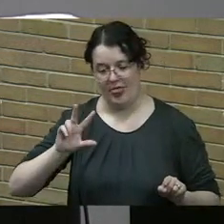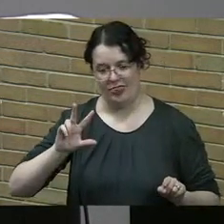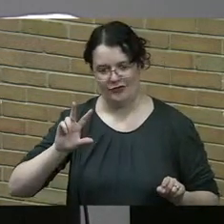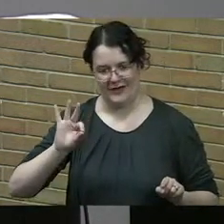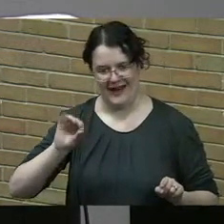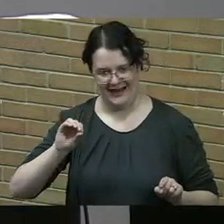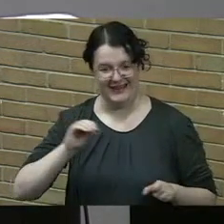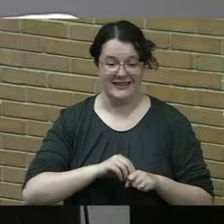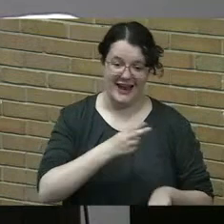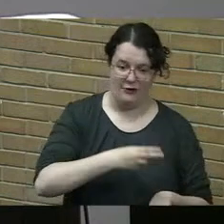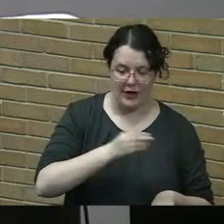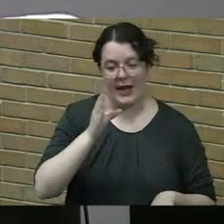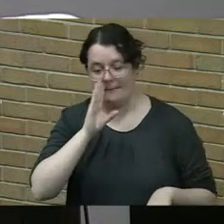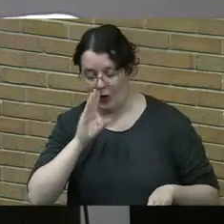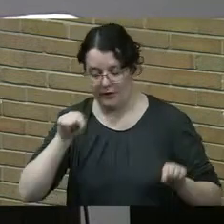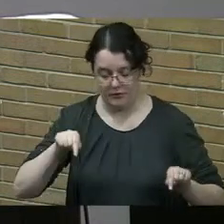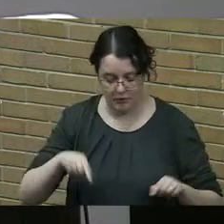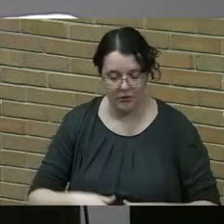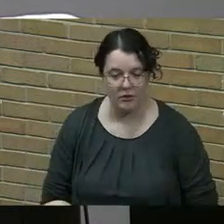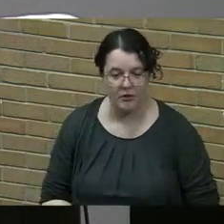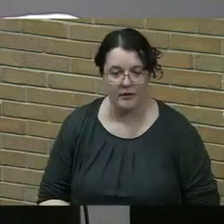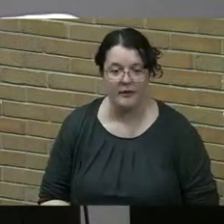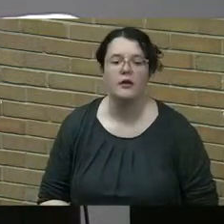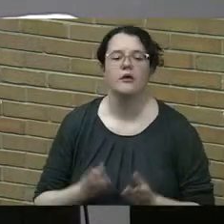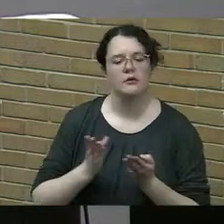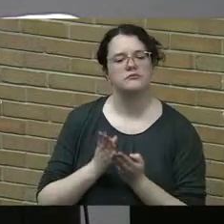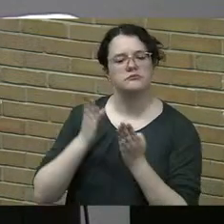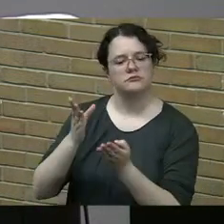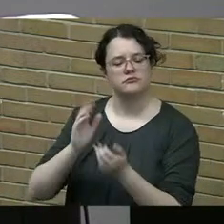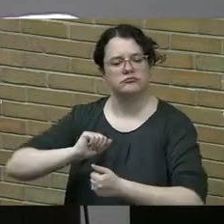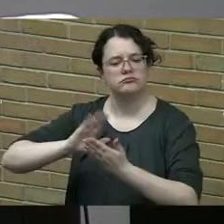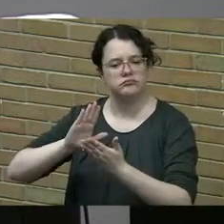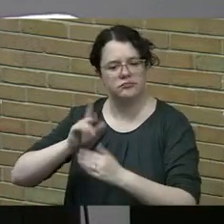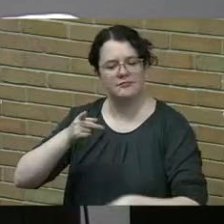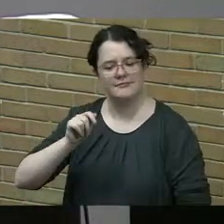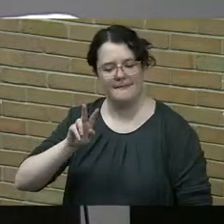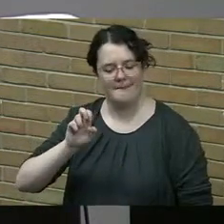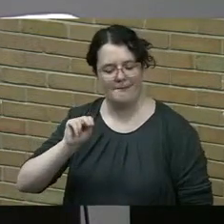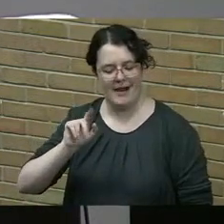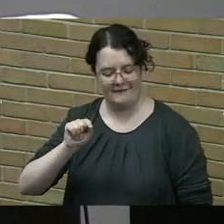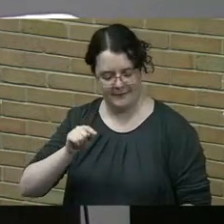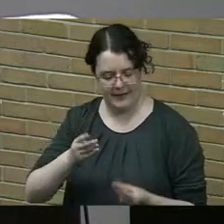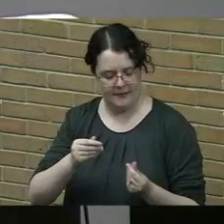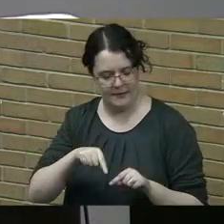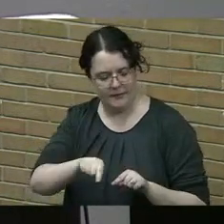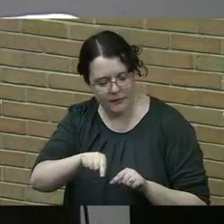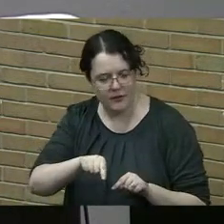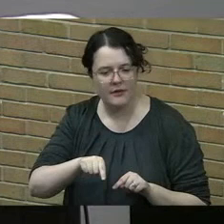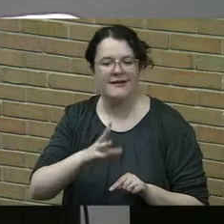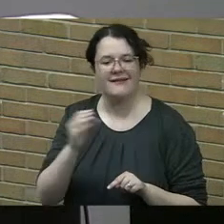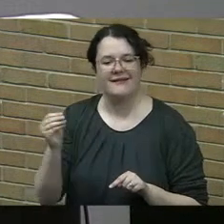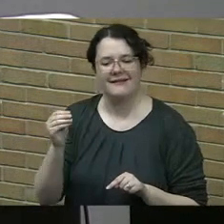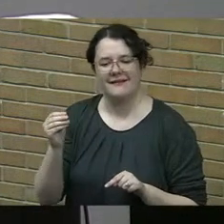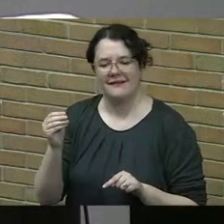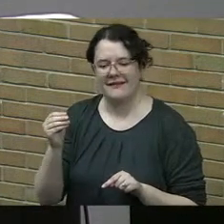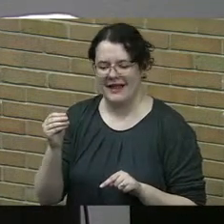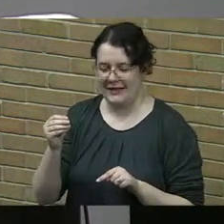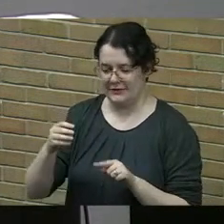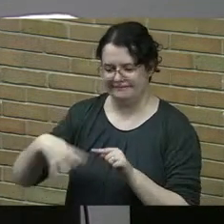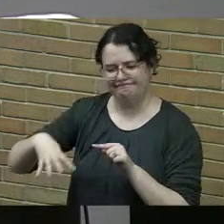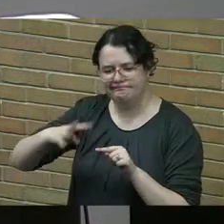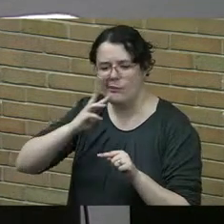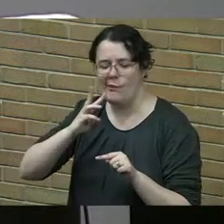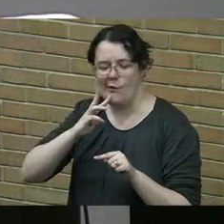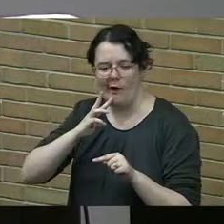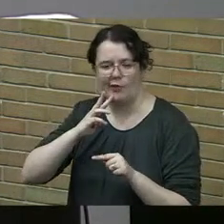Henrietta. The project proposes to address pavement condition and drainage concerns, provide bicycle and pedestrian accommodations,